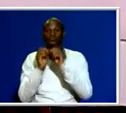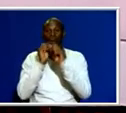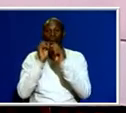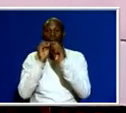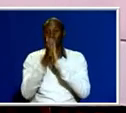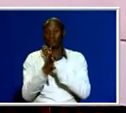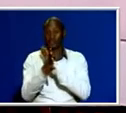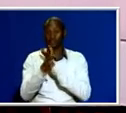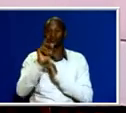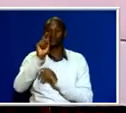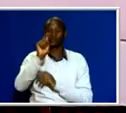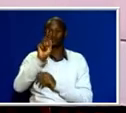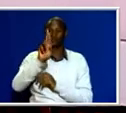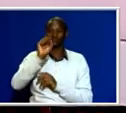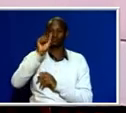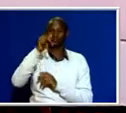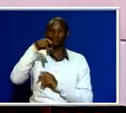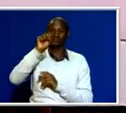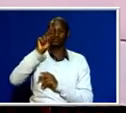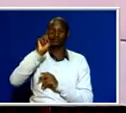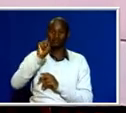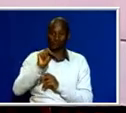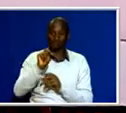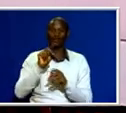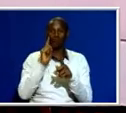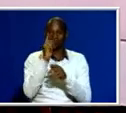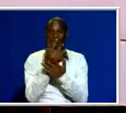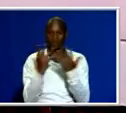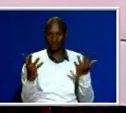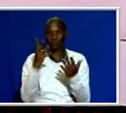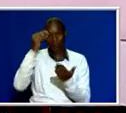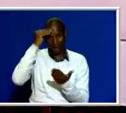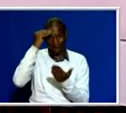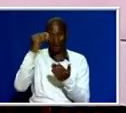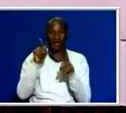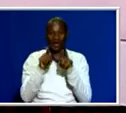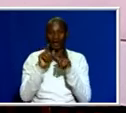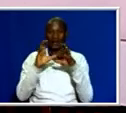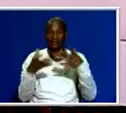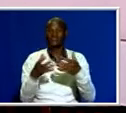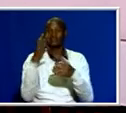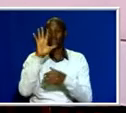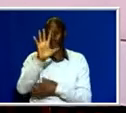transpiration, which is one of the aspects you learned in class 5 as a function